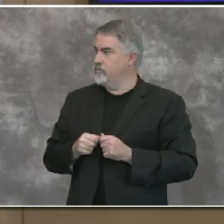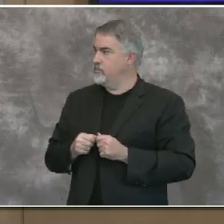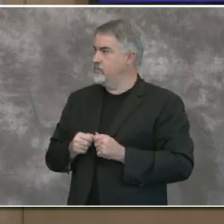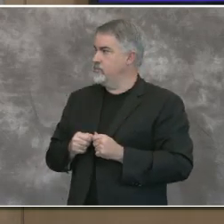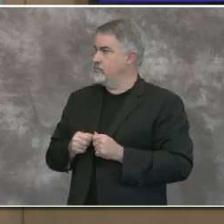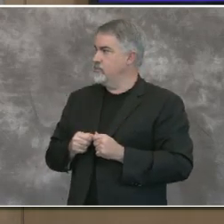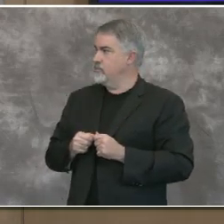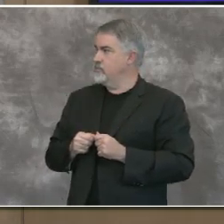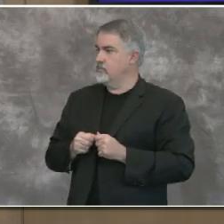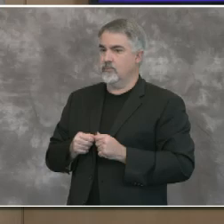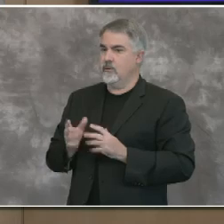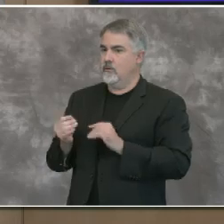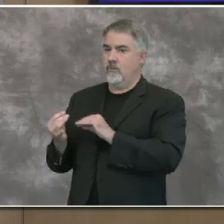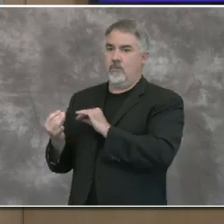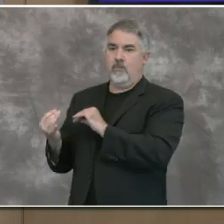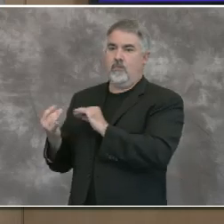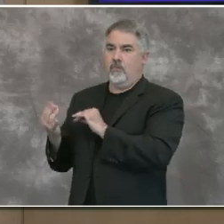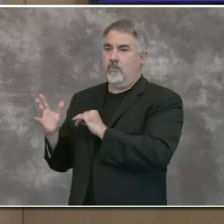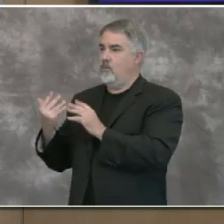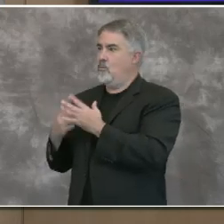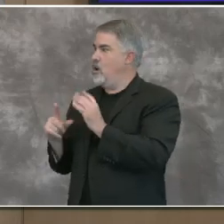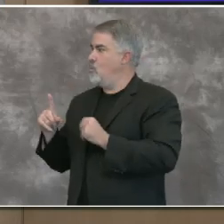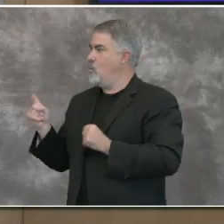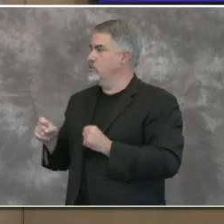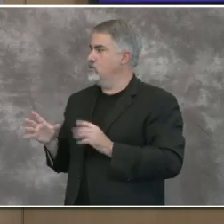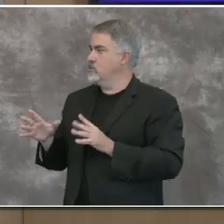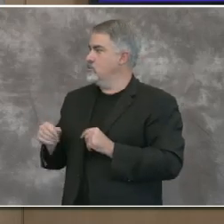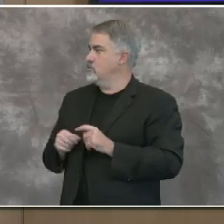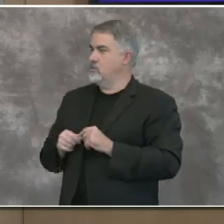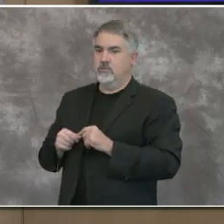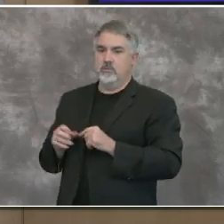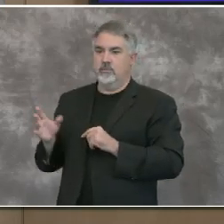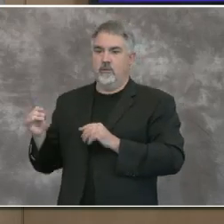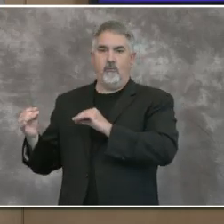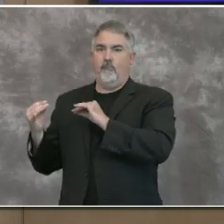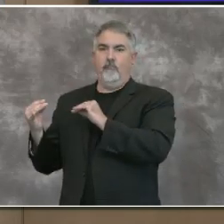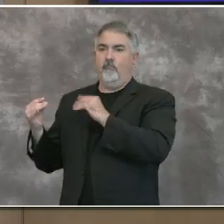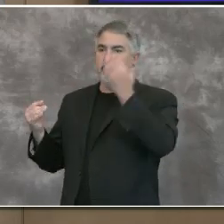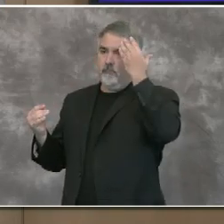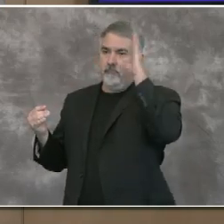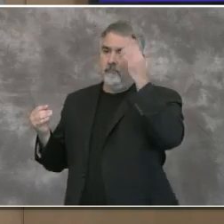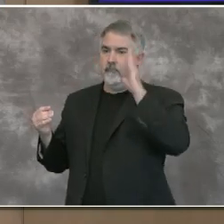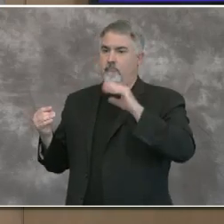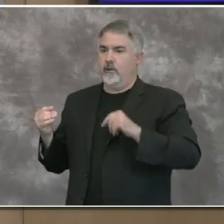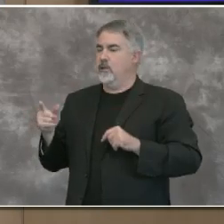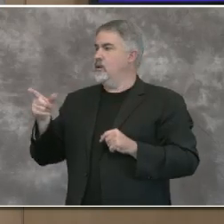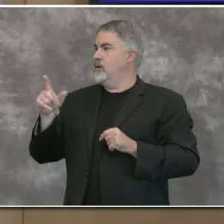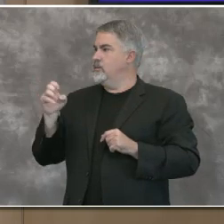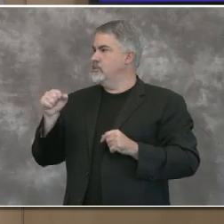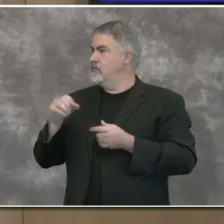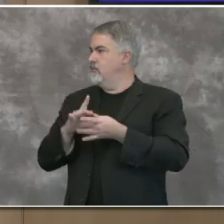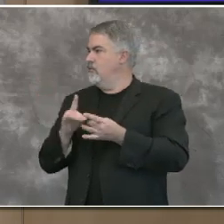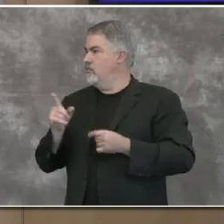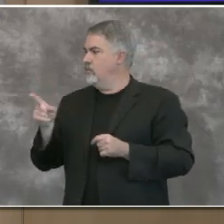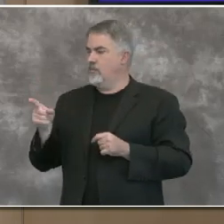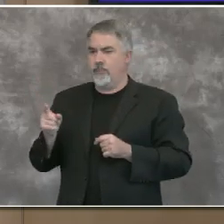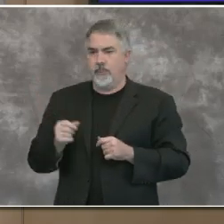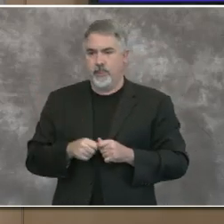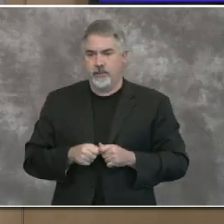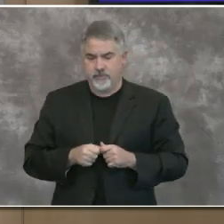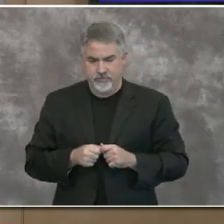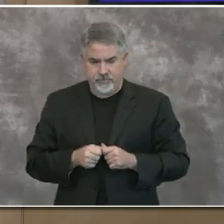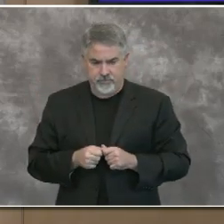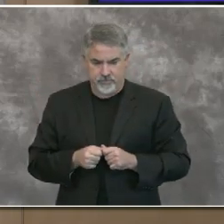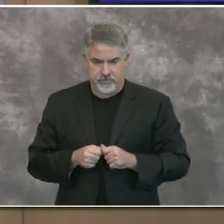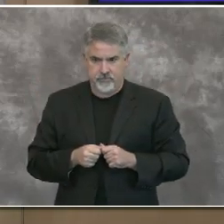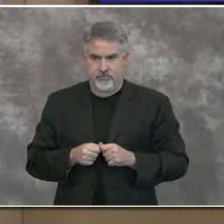Wilma? What's the question? Okay, I'll let you Go know. ahead, This read is the from question, Lisa and Dr. Wilma, Halverstadt. come on. Thank you, Supervisor Cox.